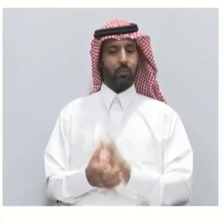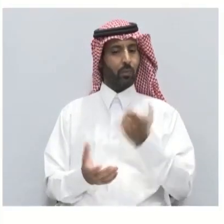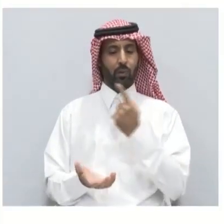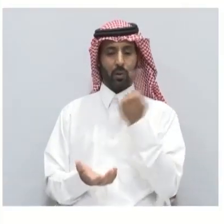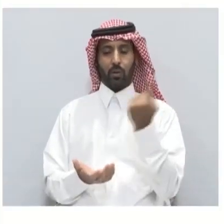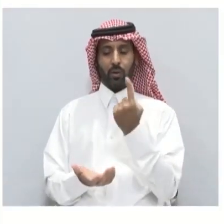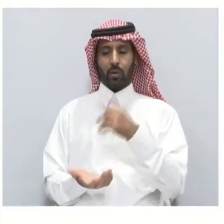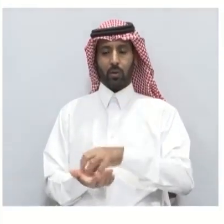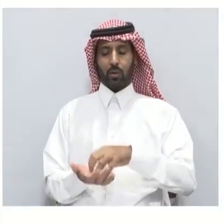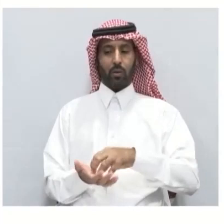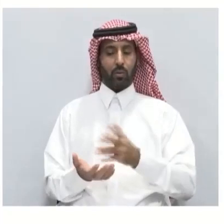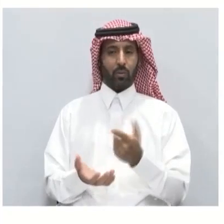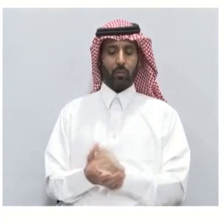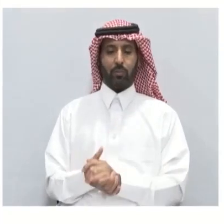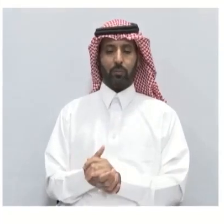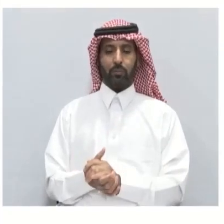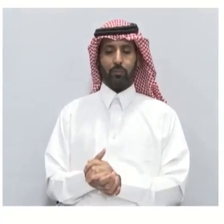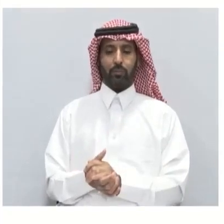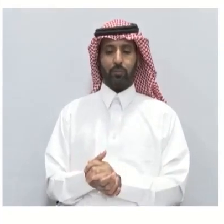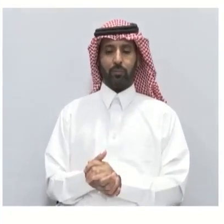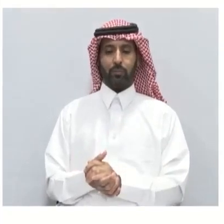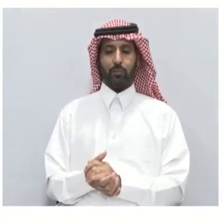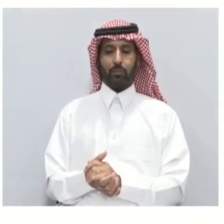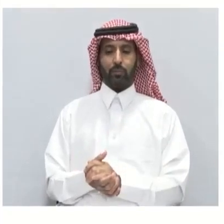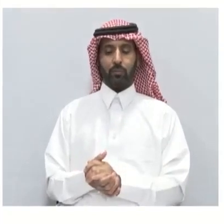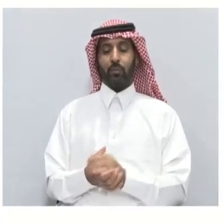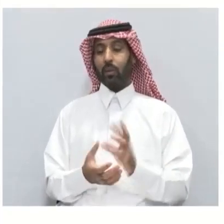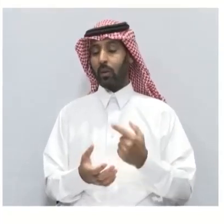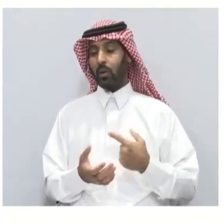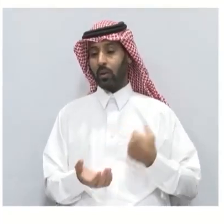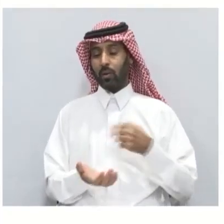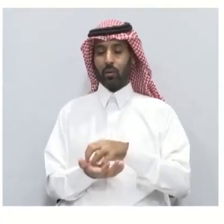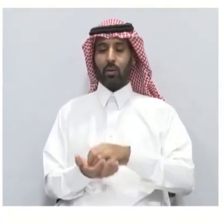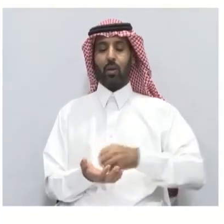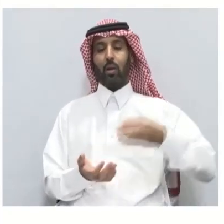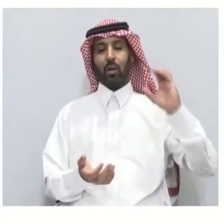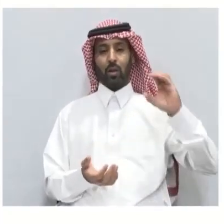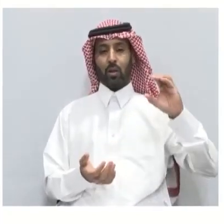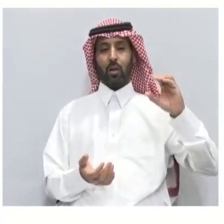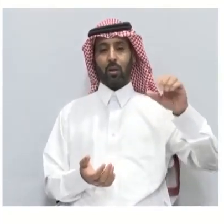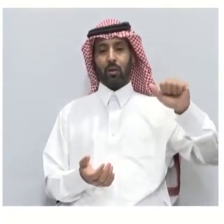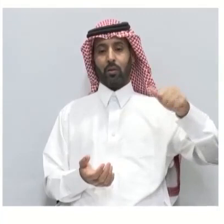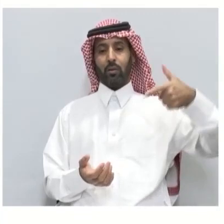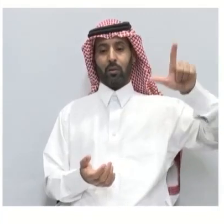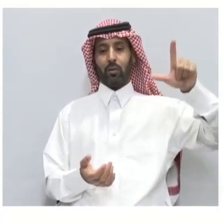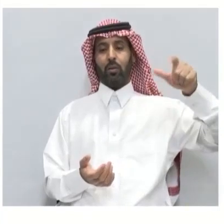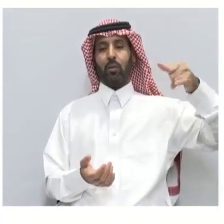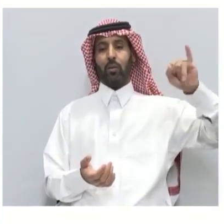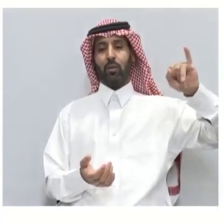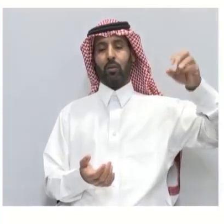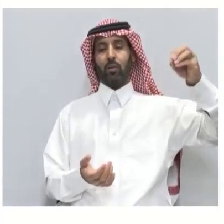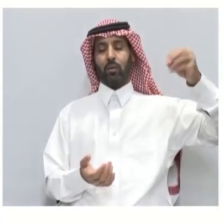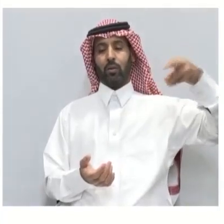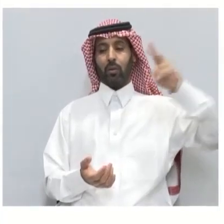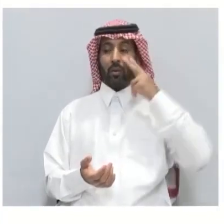take place? Yes, in California. How did Newton escape? How did he